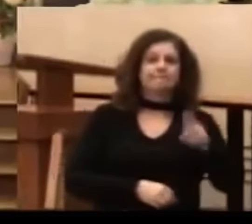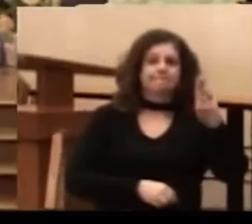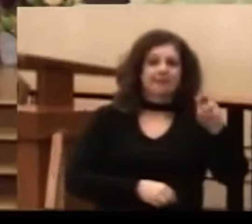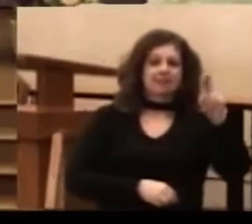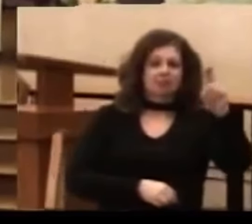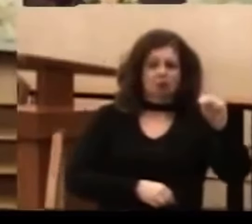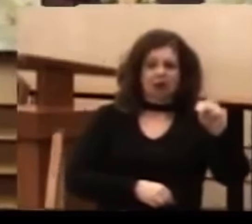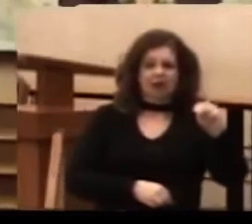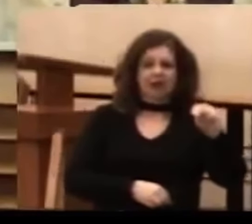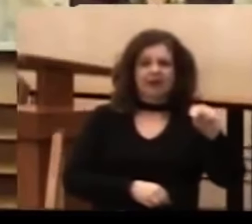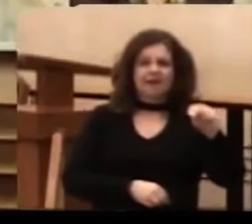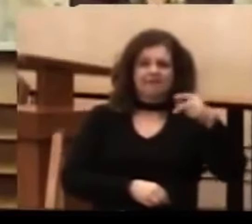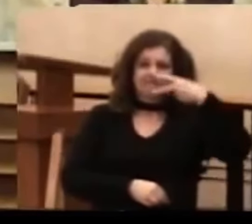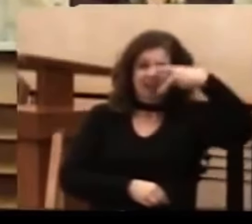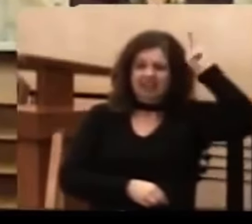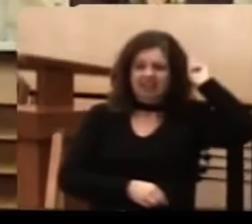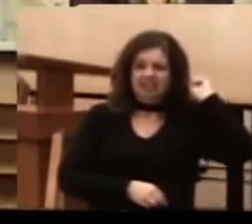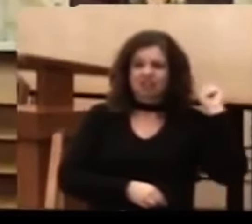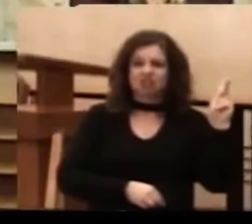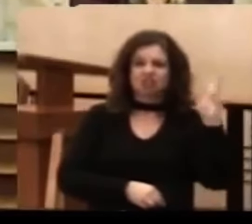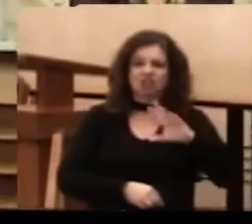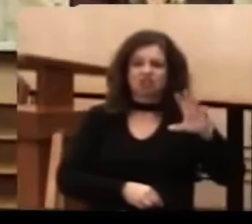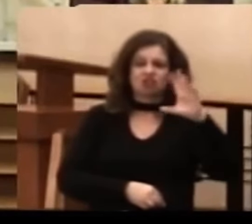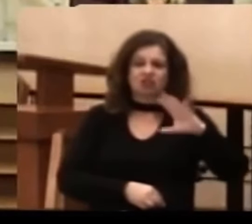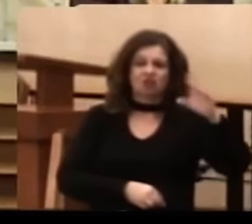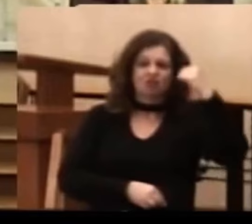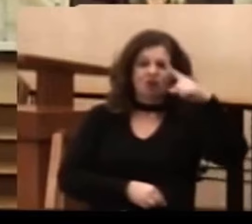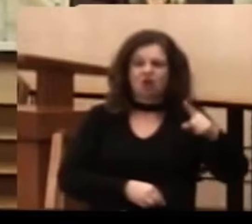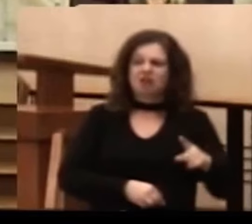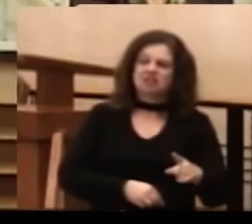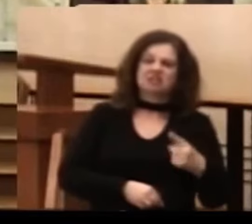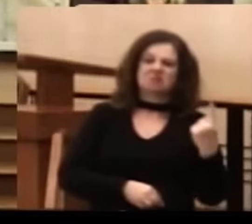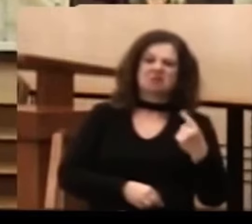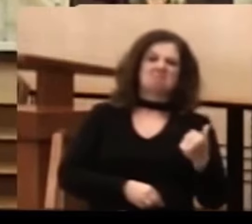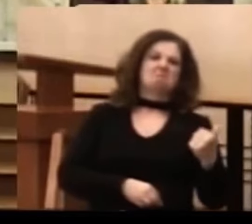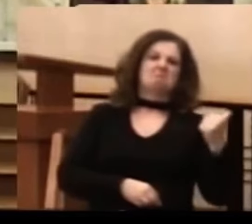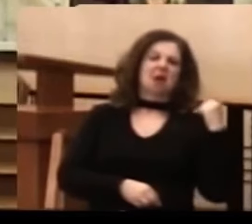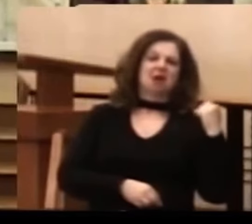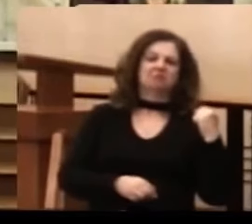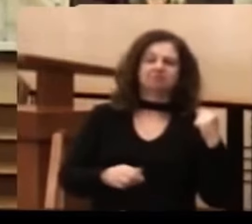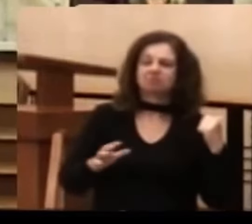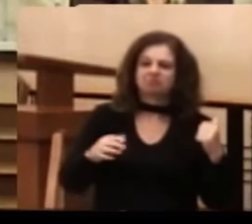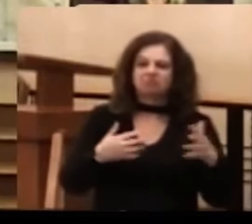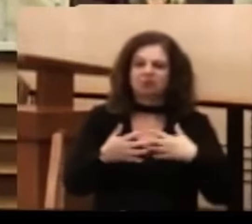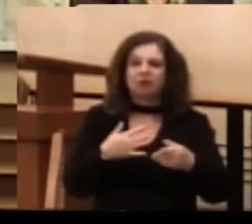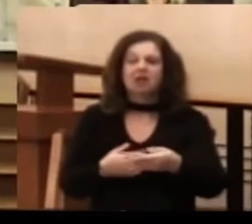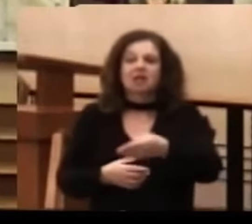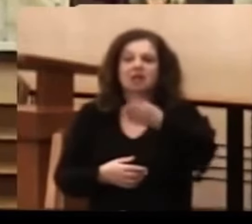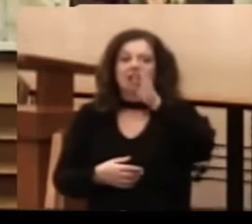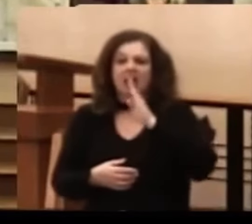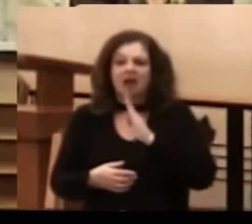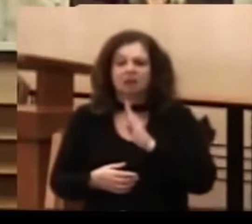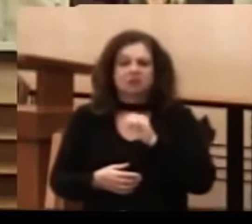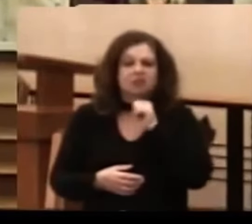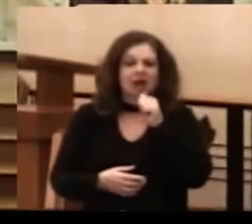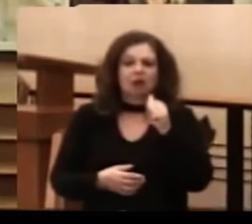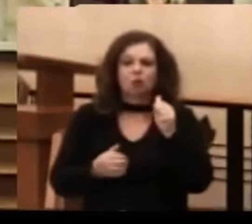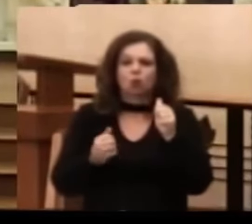the backfield. But God was not in the earthquake. And then